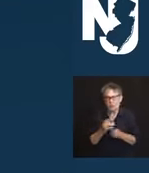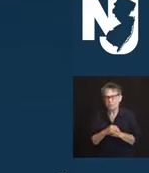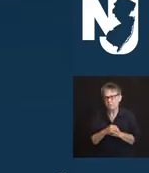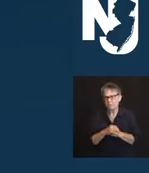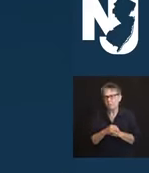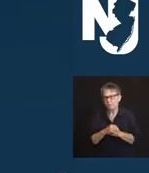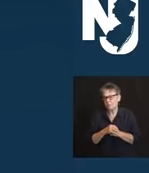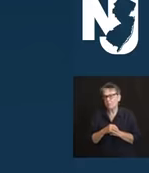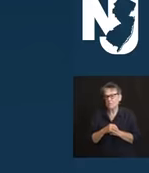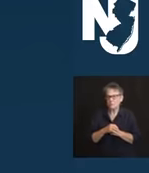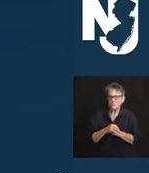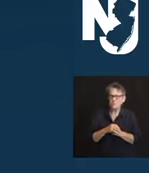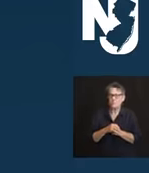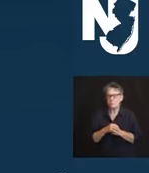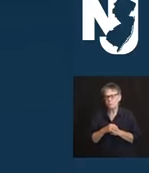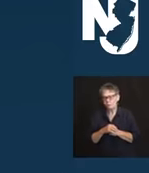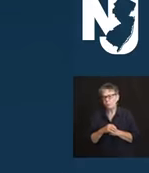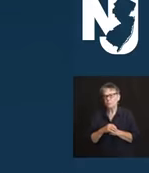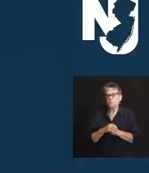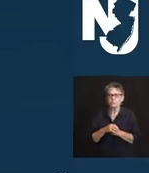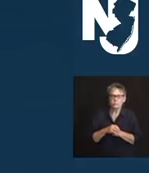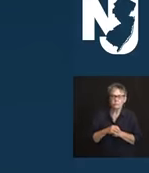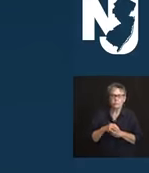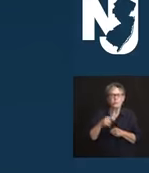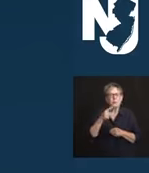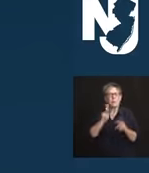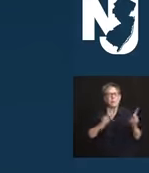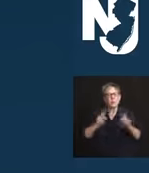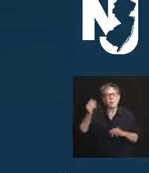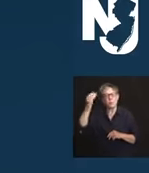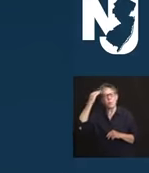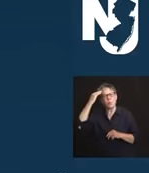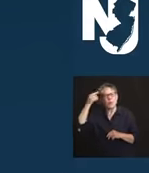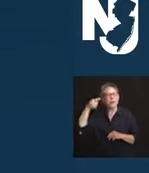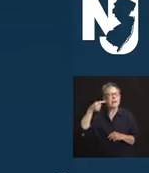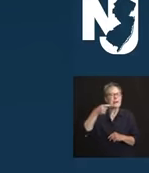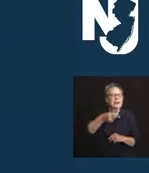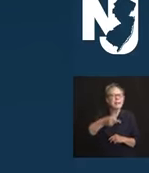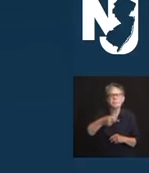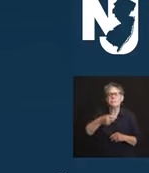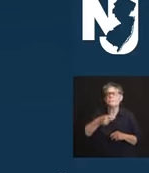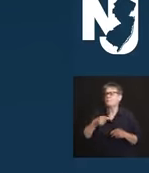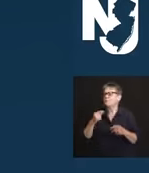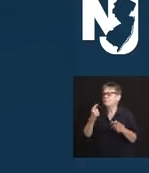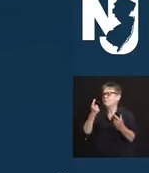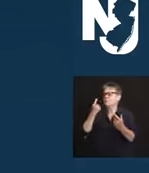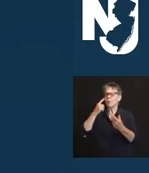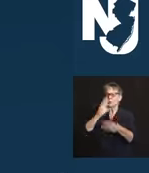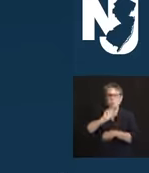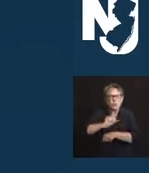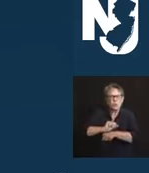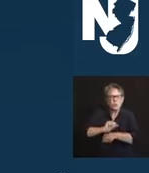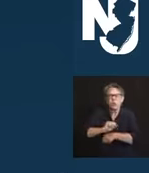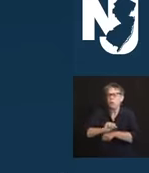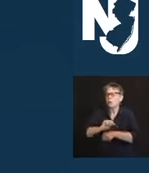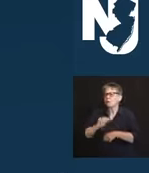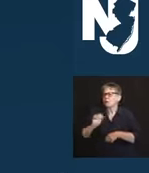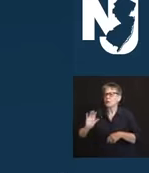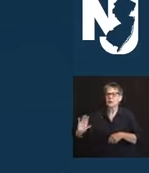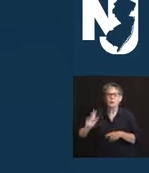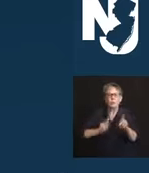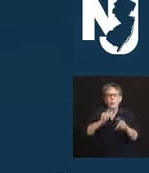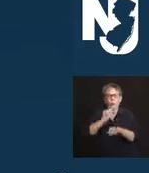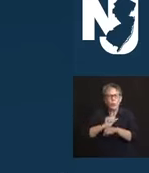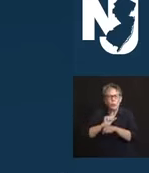was known and respected by his colleagues for his intelligence and organizational skills and his vivid and lively personality.